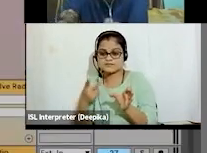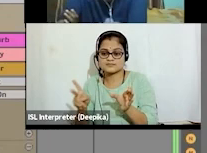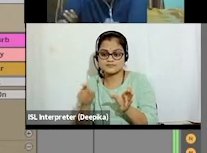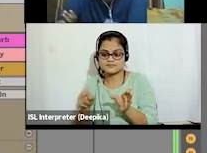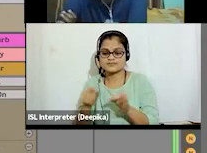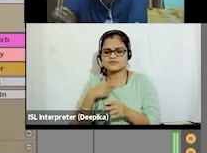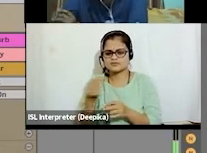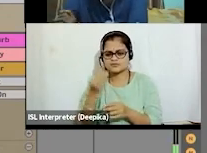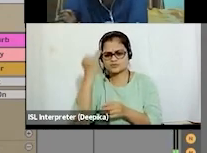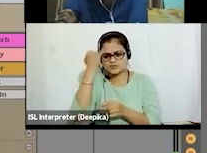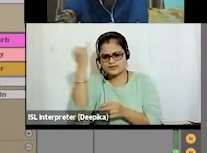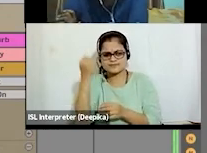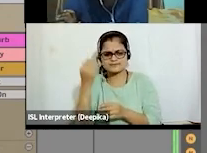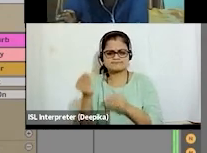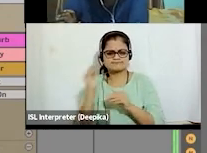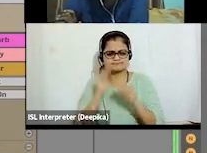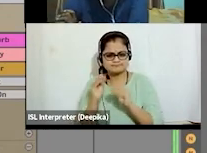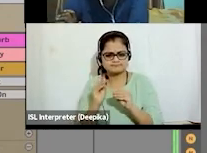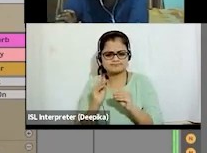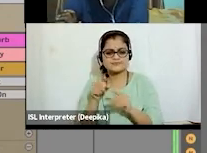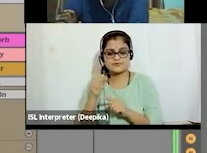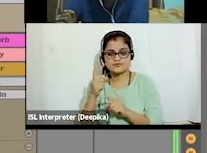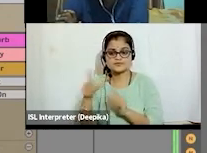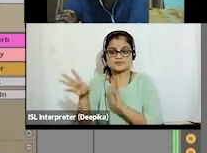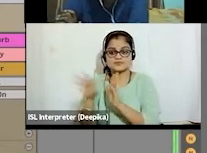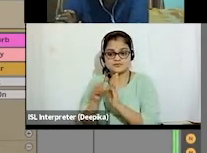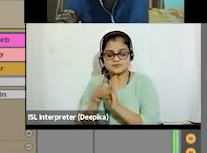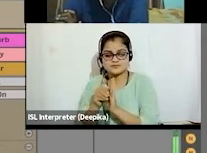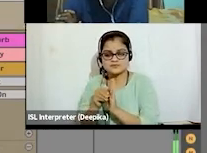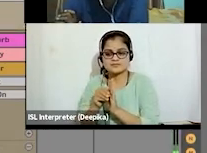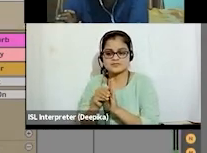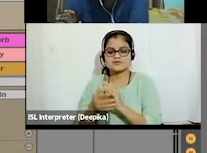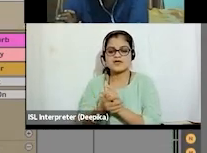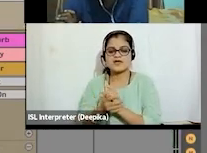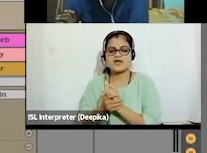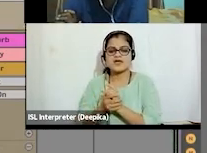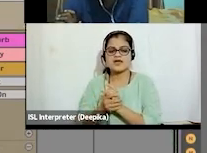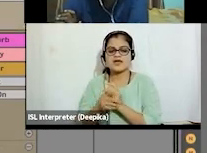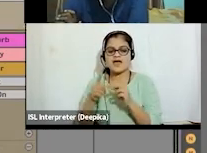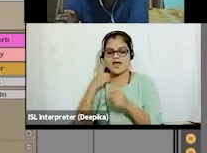like this. So I record these sounds at an antique store.